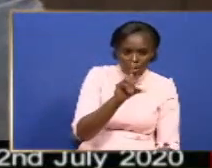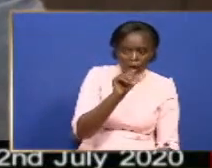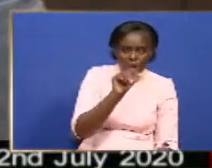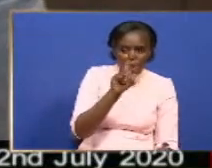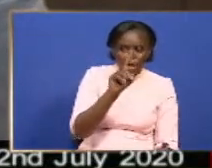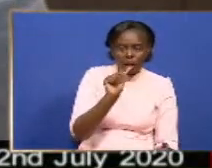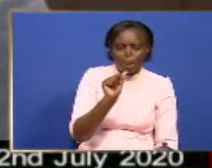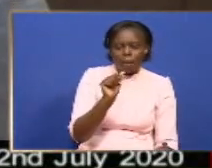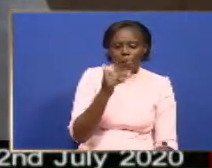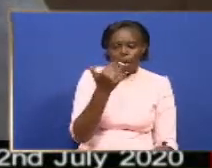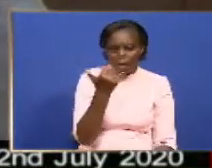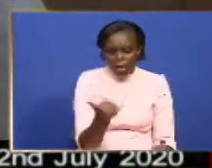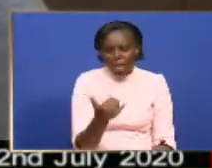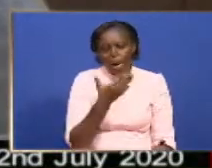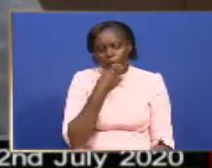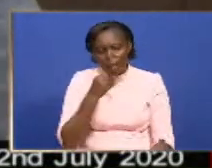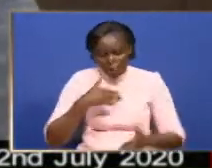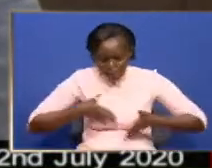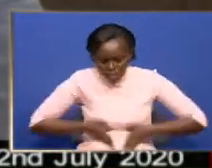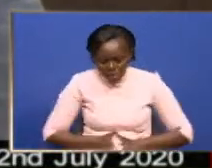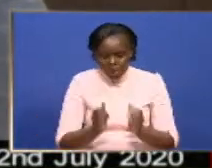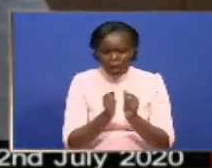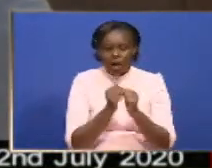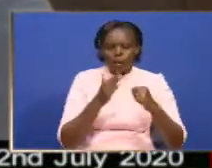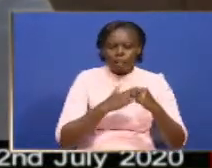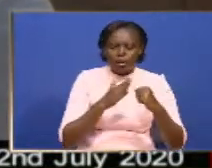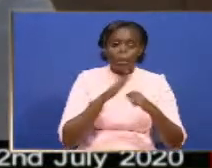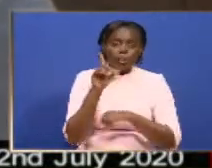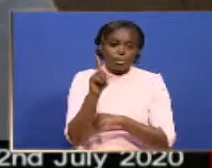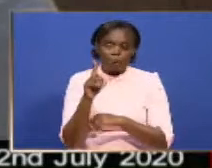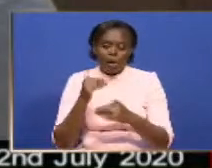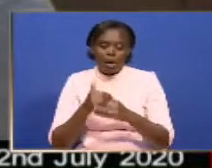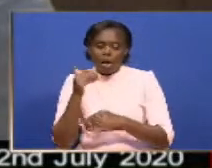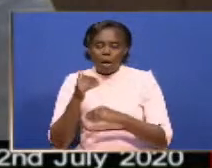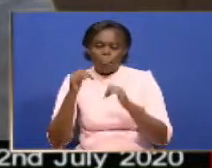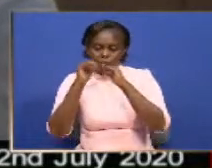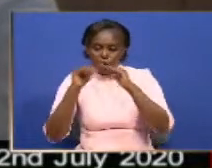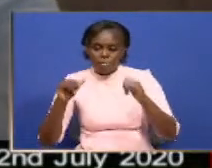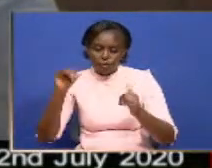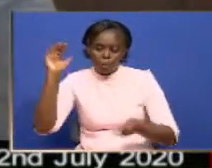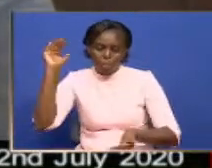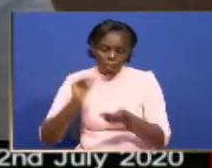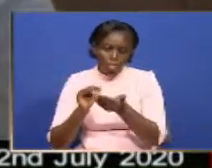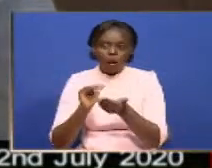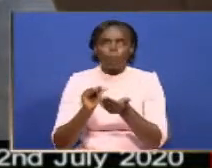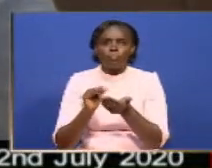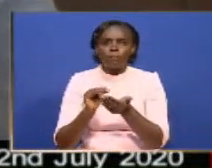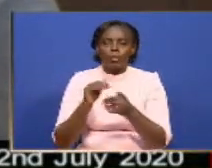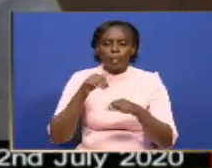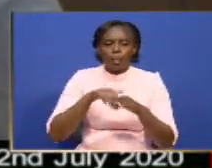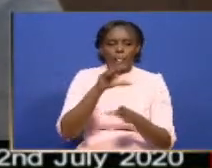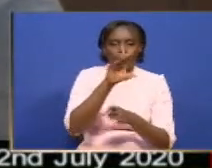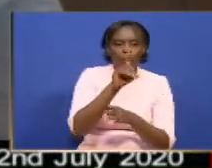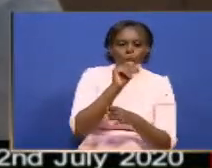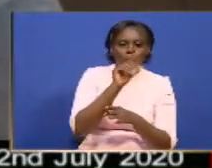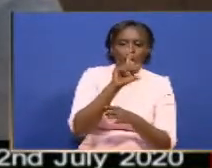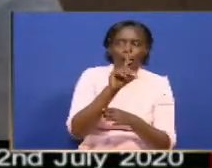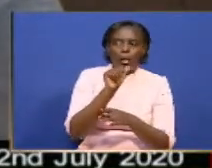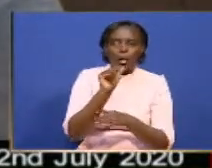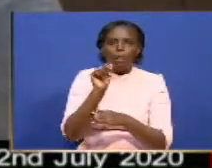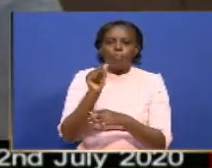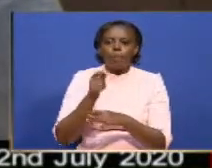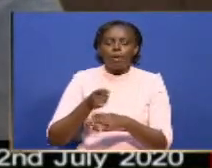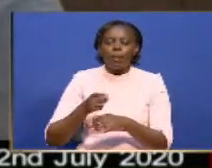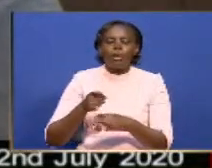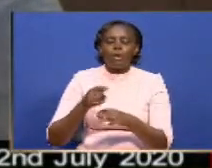man was born in 1991 after the refugee influx in Dadaab, and he schooled